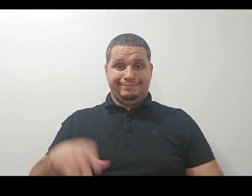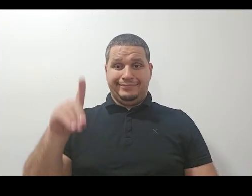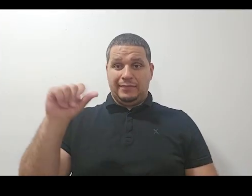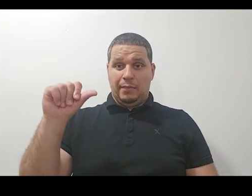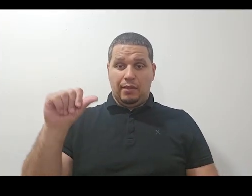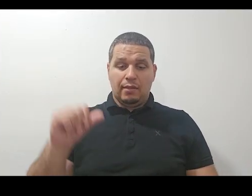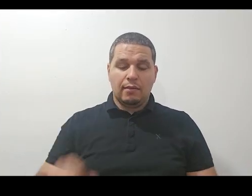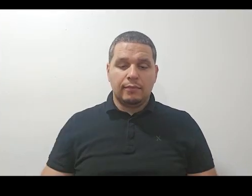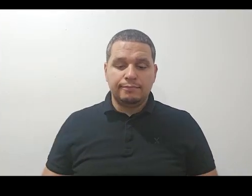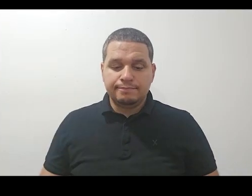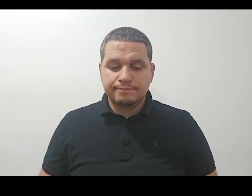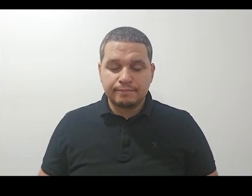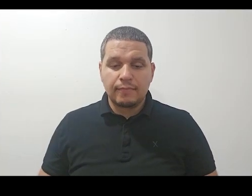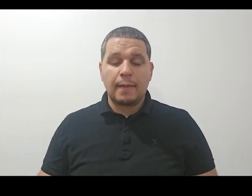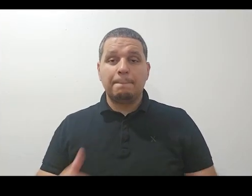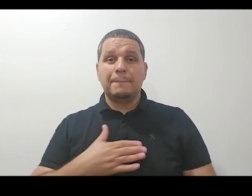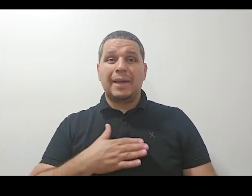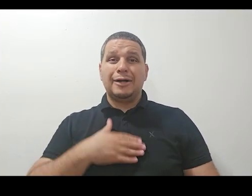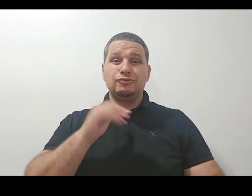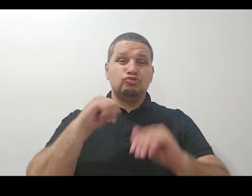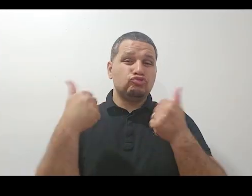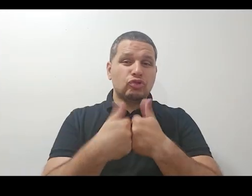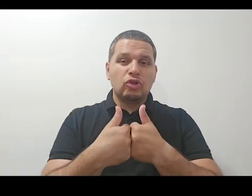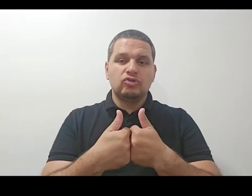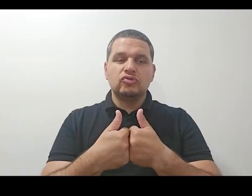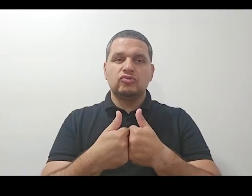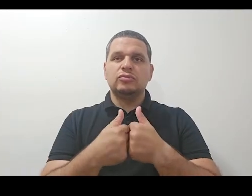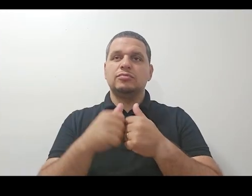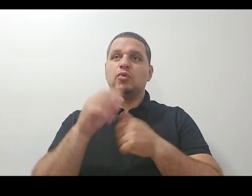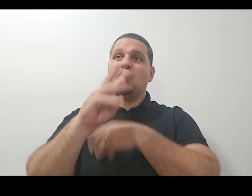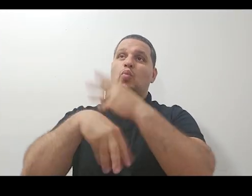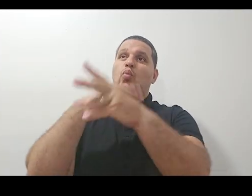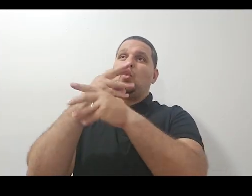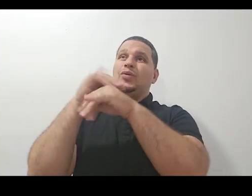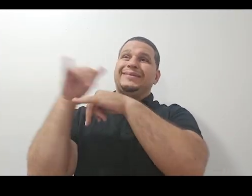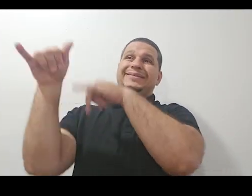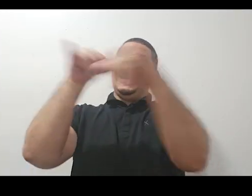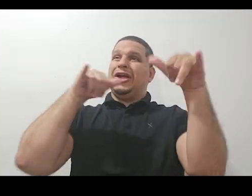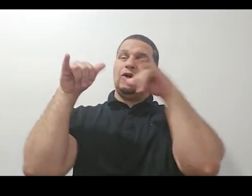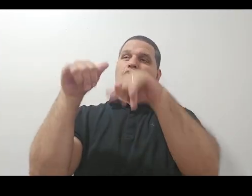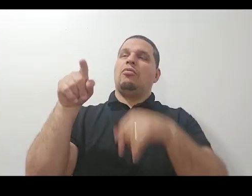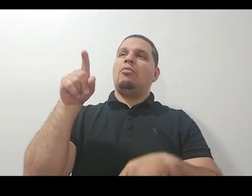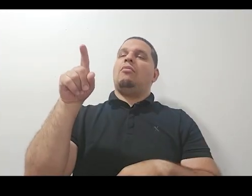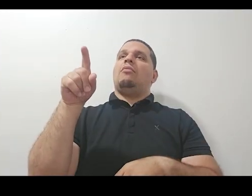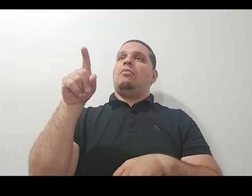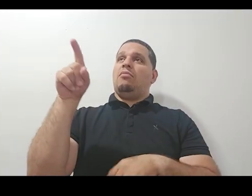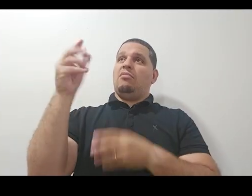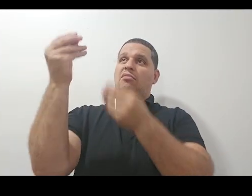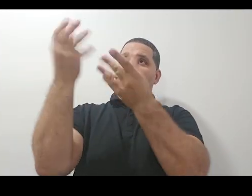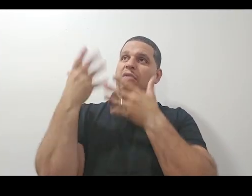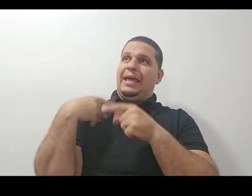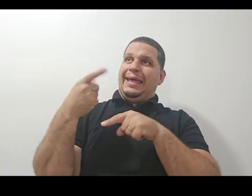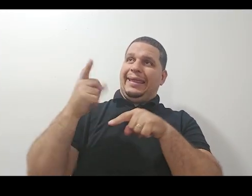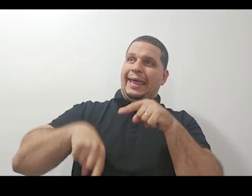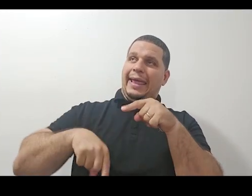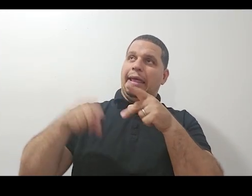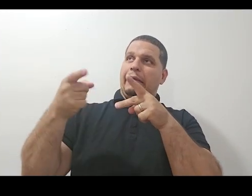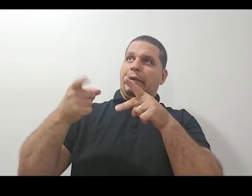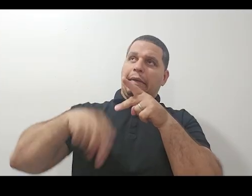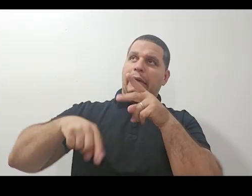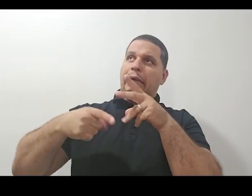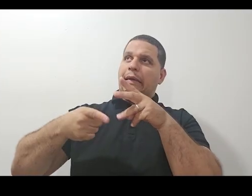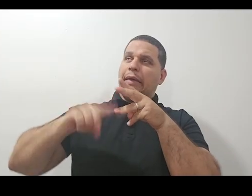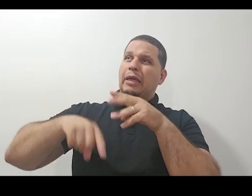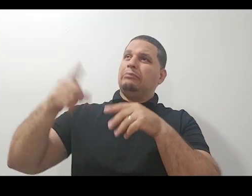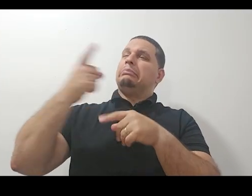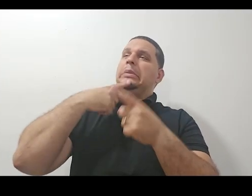I'm disabled, and my adversity is the standard the world sets for us, right? They're telling me that I can't do